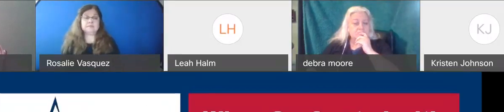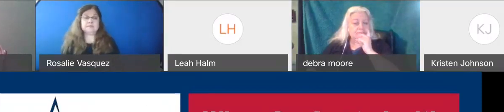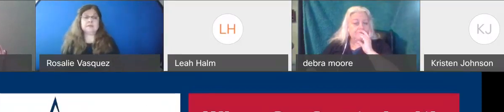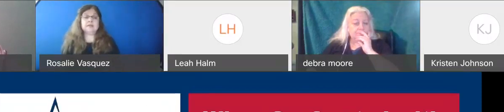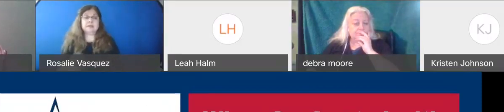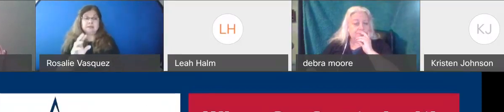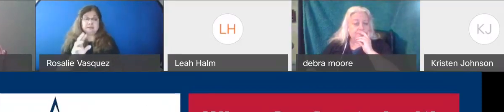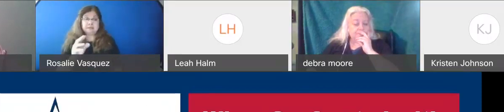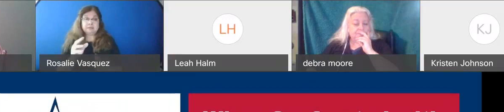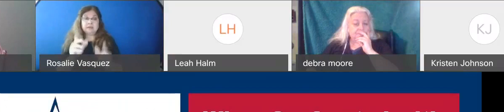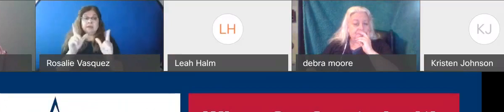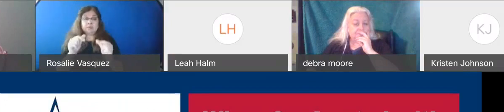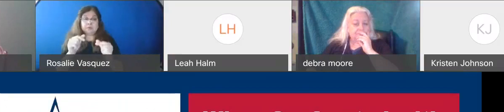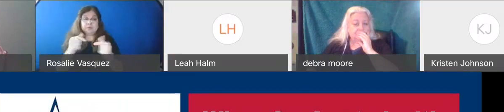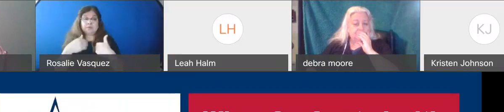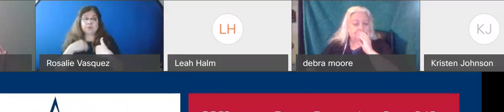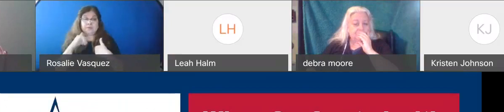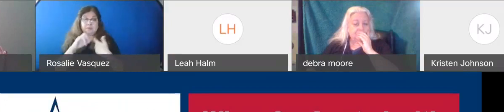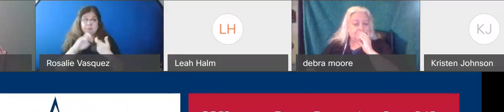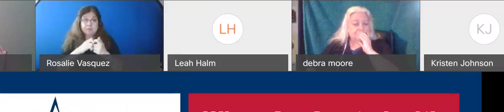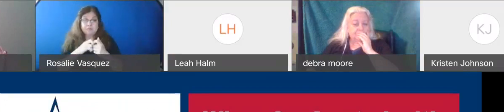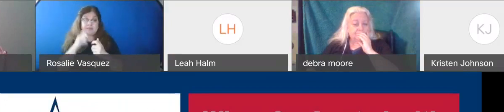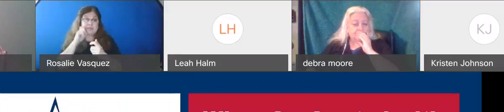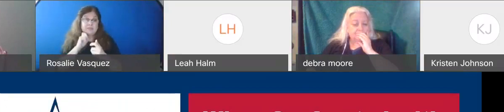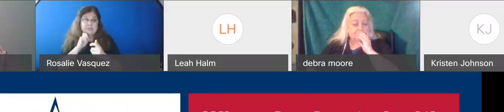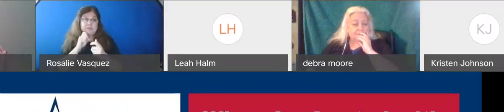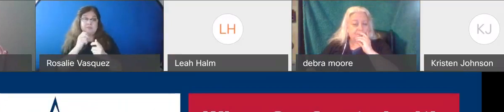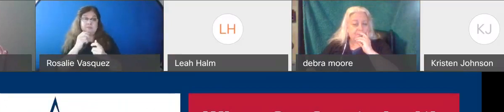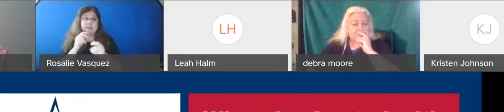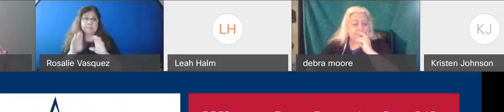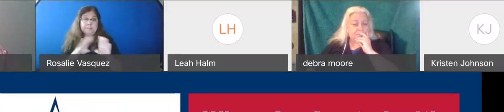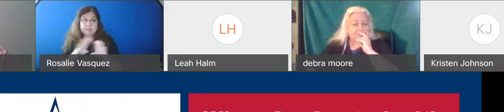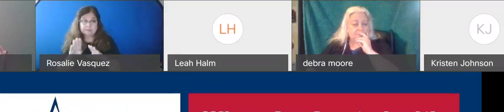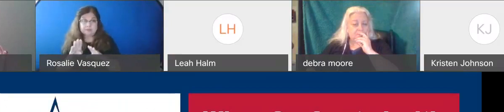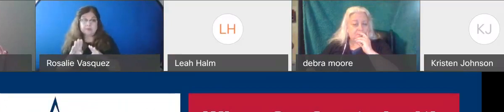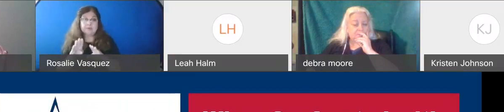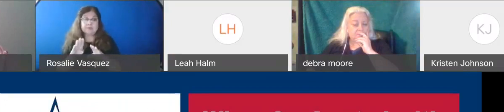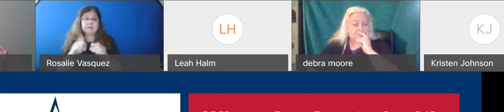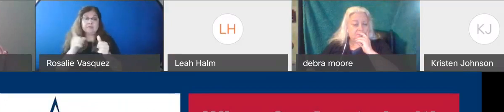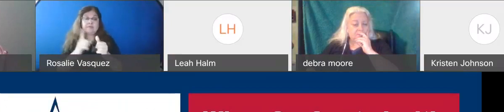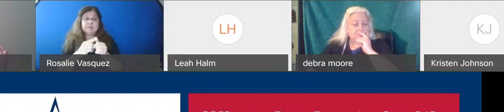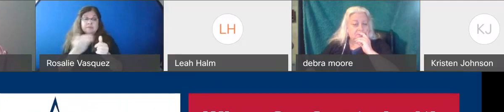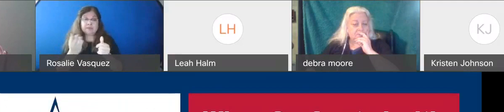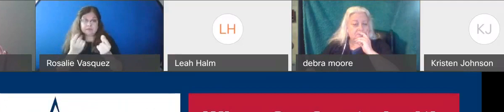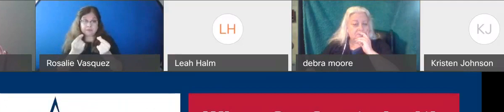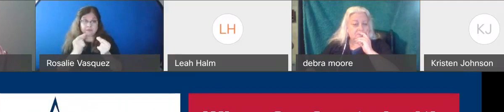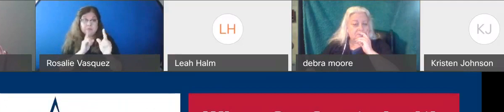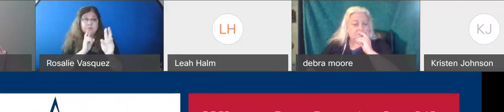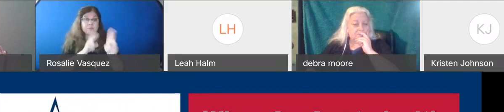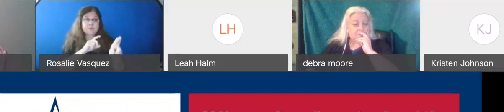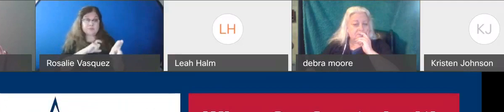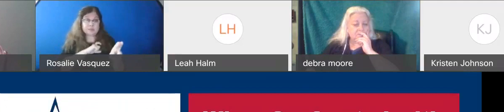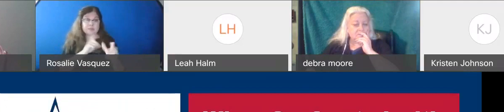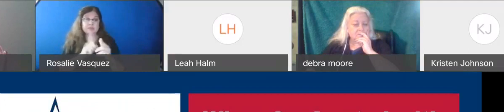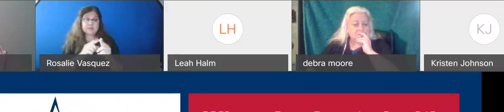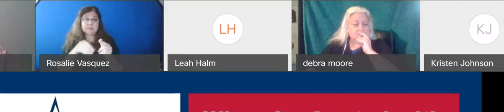So when confronted with sexual misconduct, here are the different steps involved. First, you'll report to the police. You'll submit first-hand